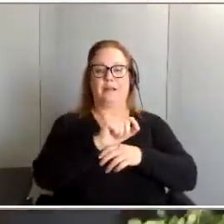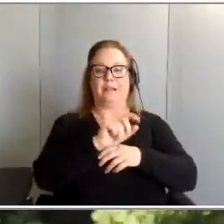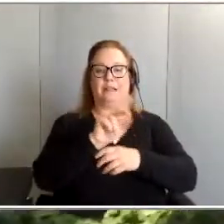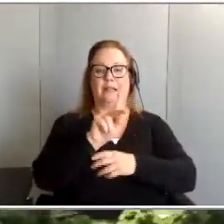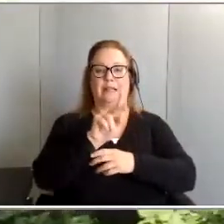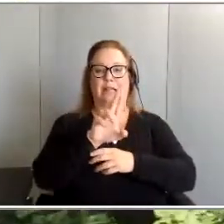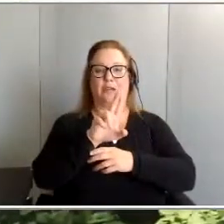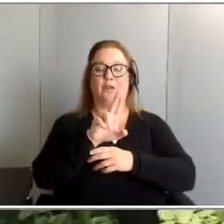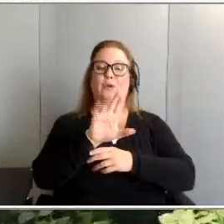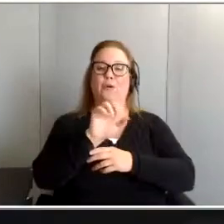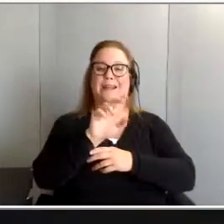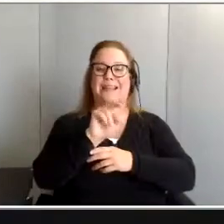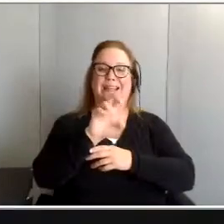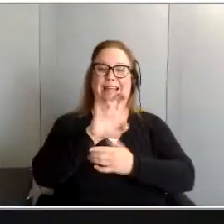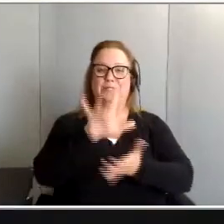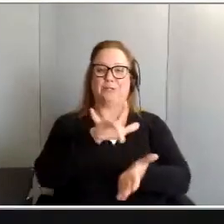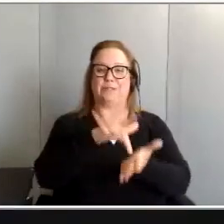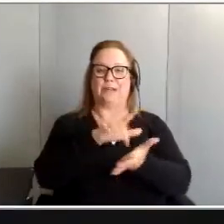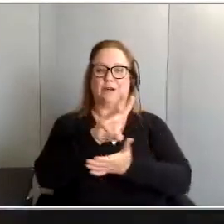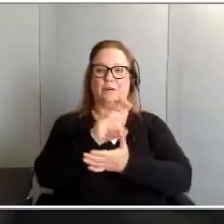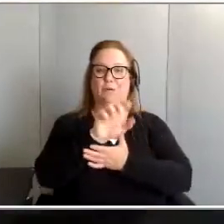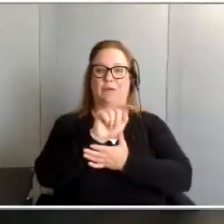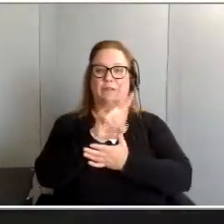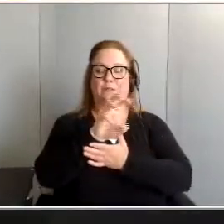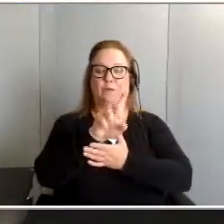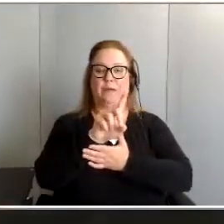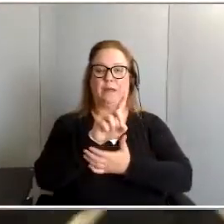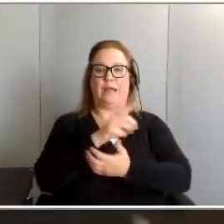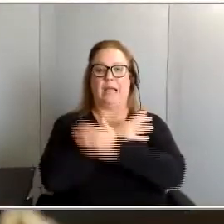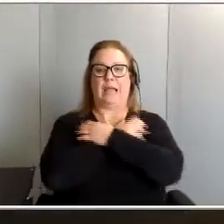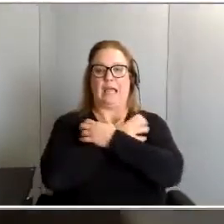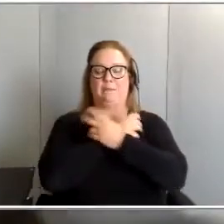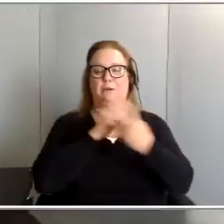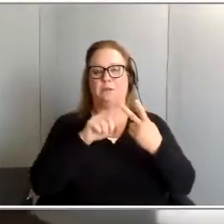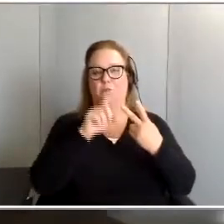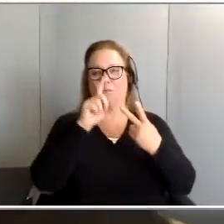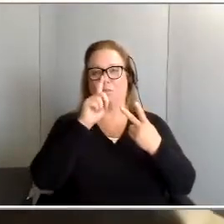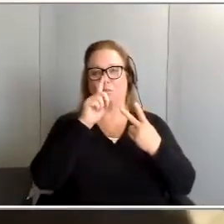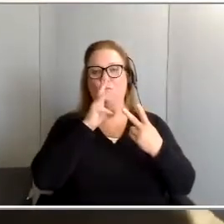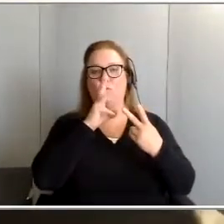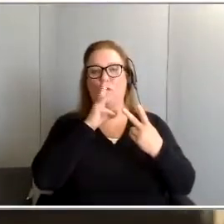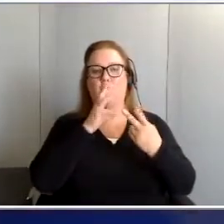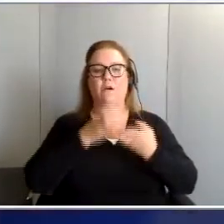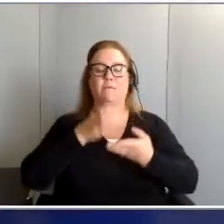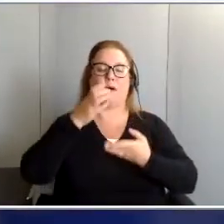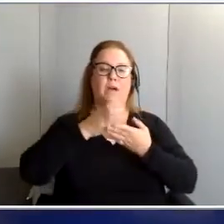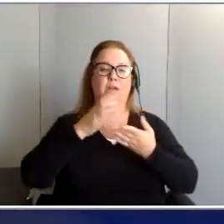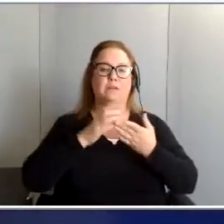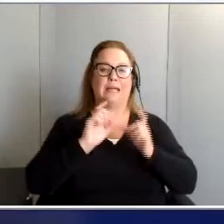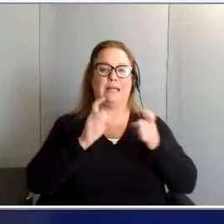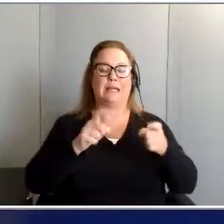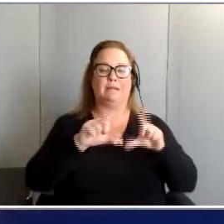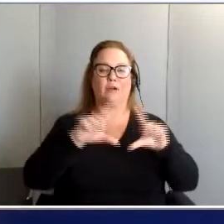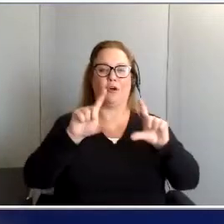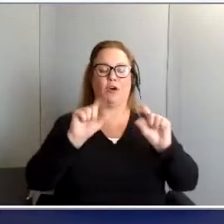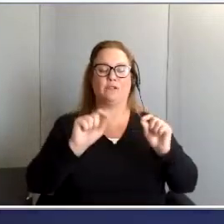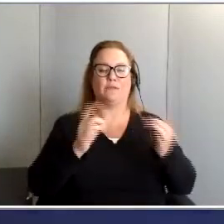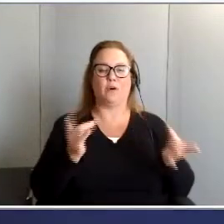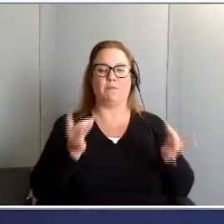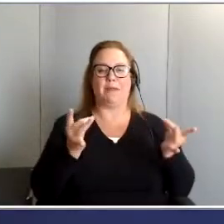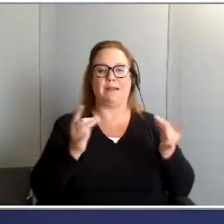Westwood. Inside are things like stuffed animals, water bottles, and gift cards for meditation classes. For one employee at